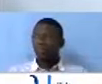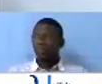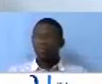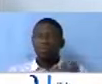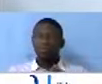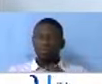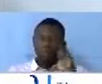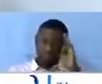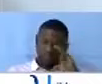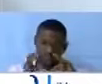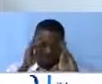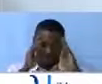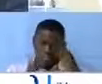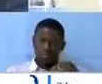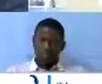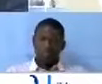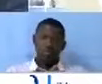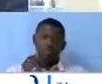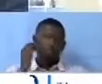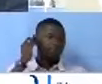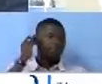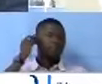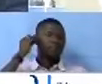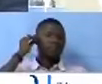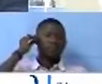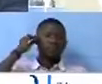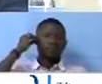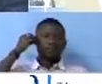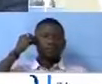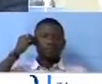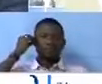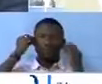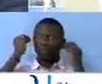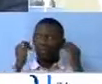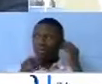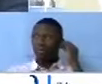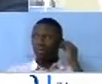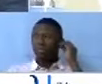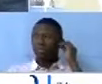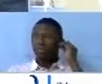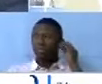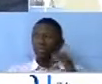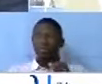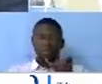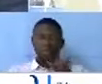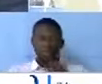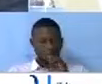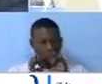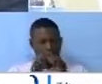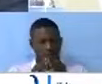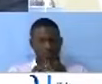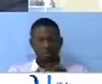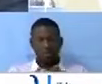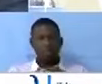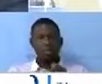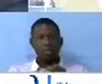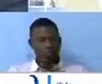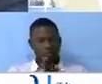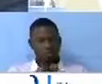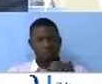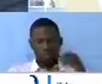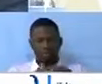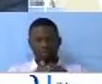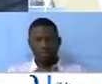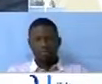Mr. Barry, I would not dispute that. No, I'm just coming to tell you. Actually, yes, I was involved. Already I've confirmed. The following morning, he went